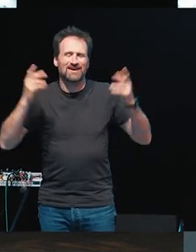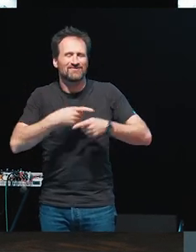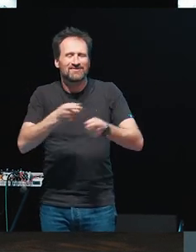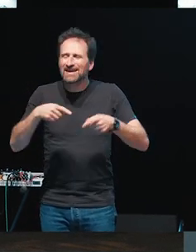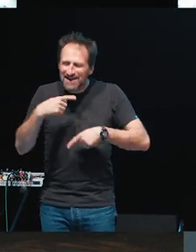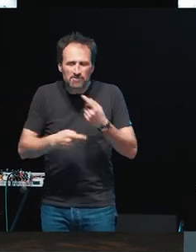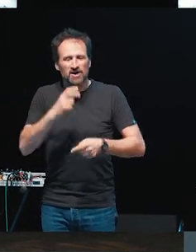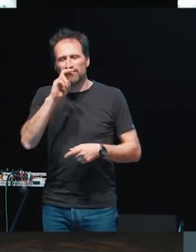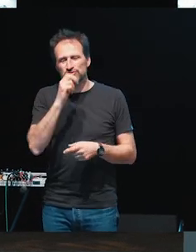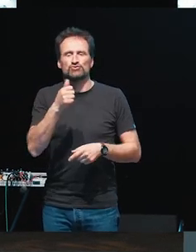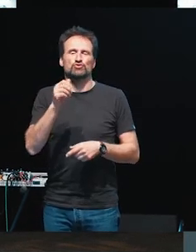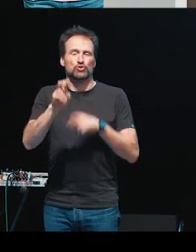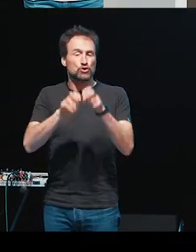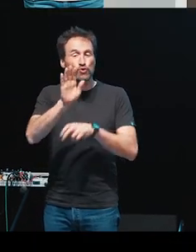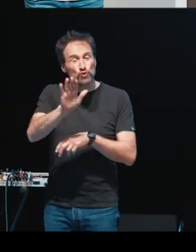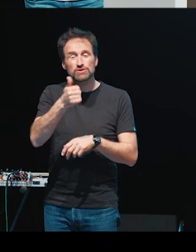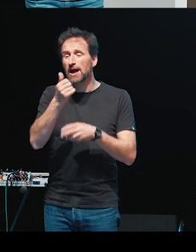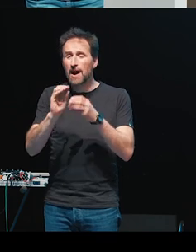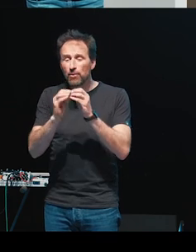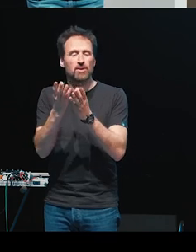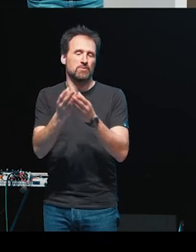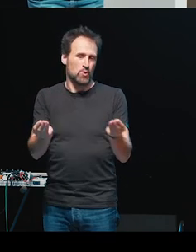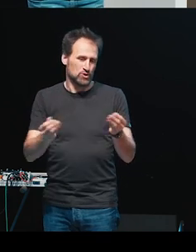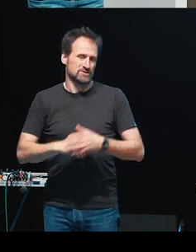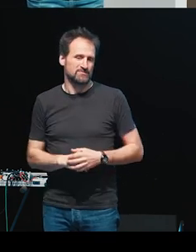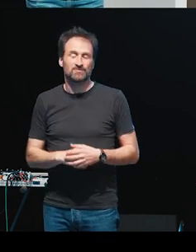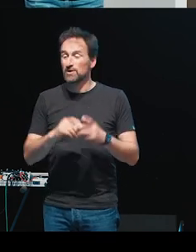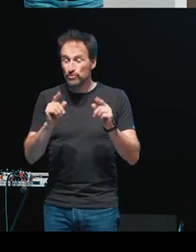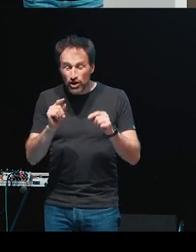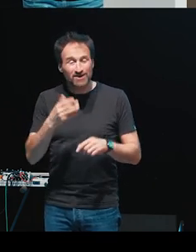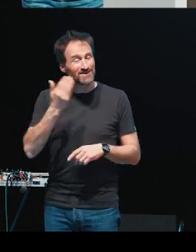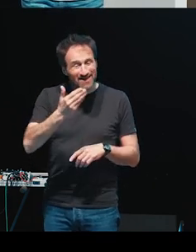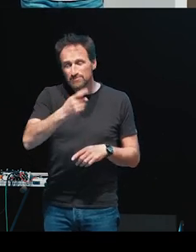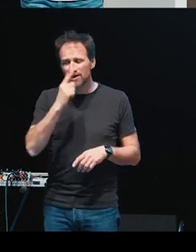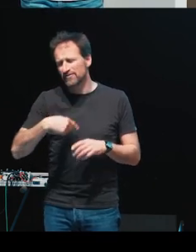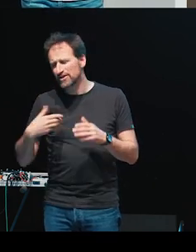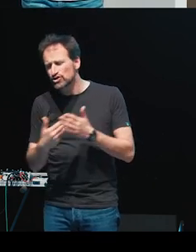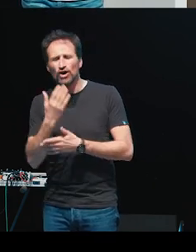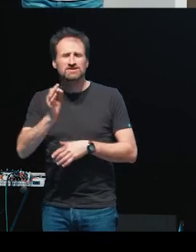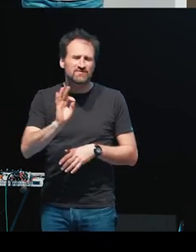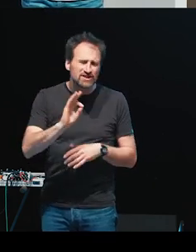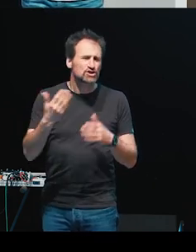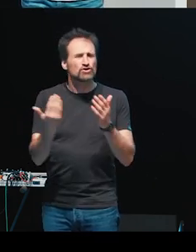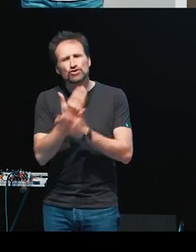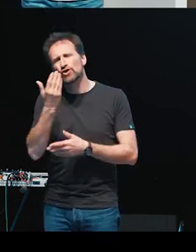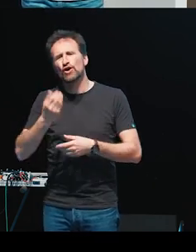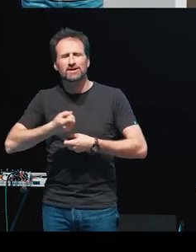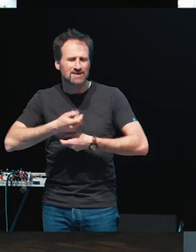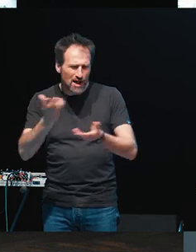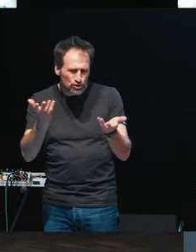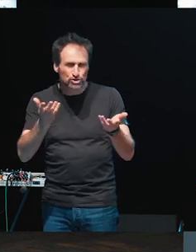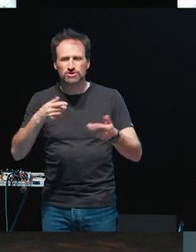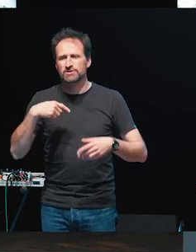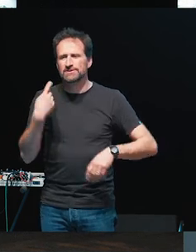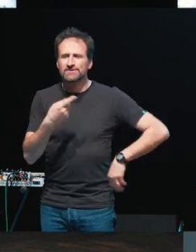user. So how about every time we are creating a new feature, launching something new, it always comes down to the gut feeling that